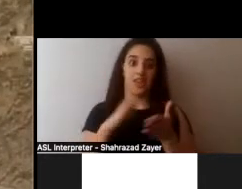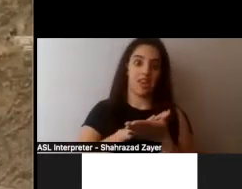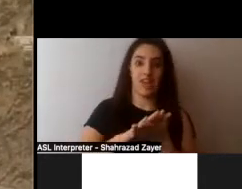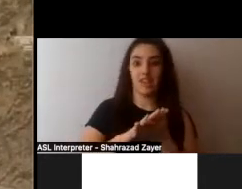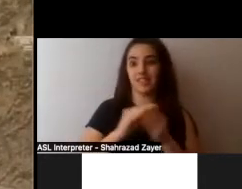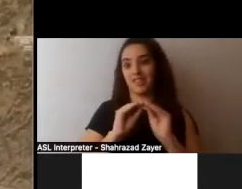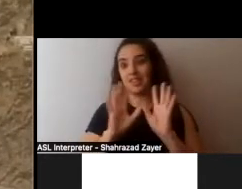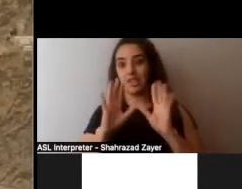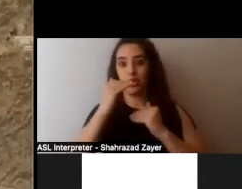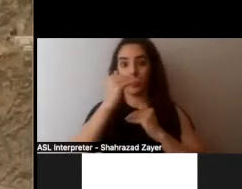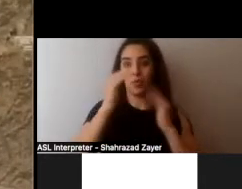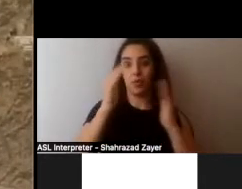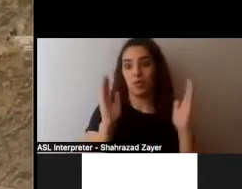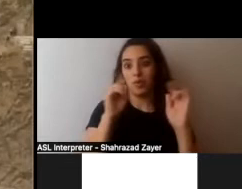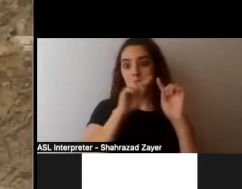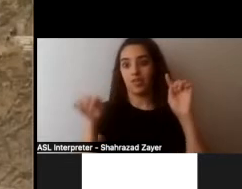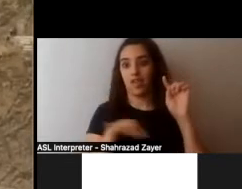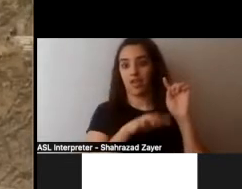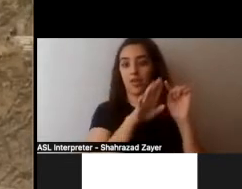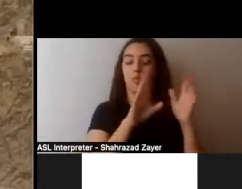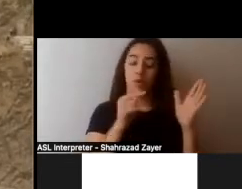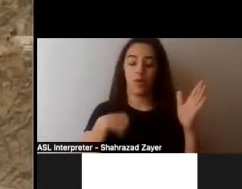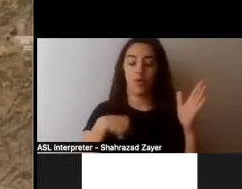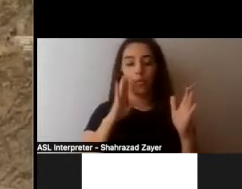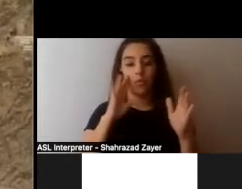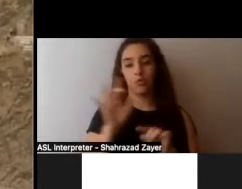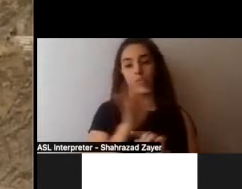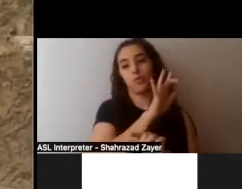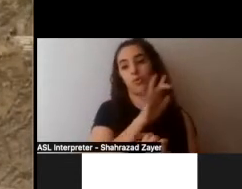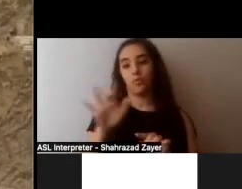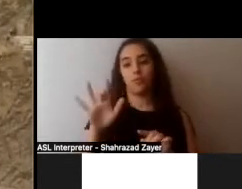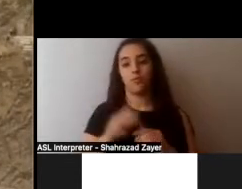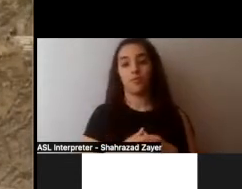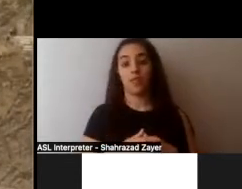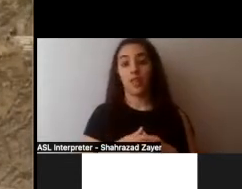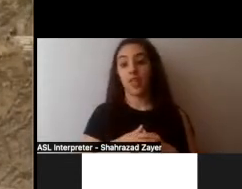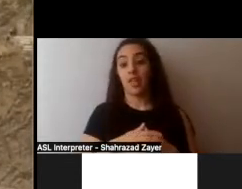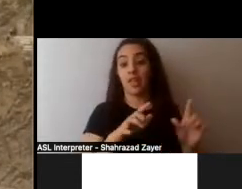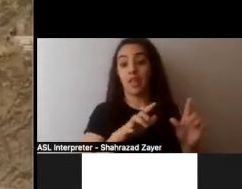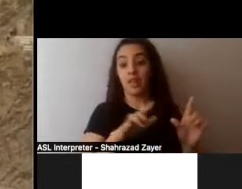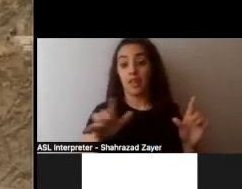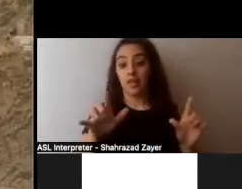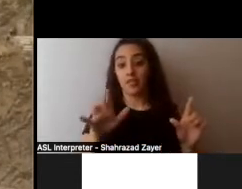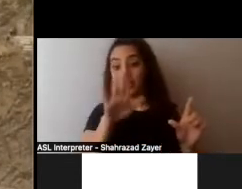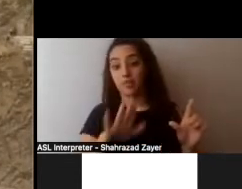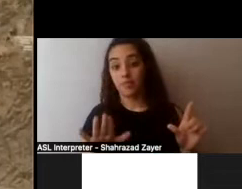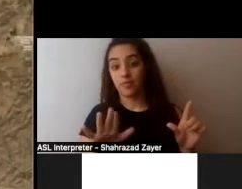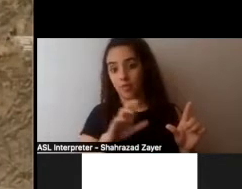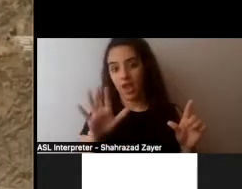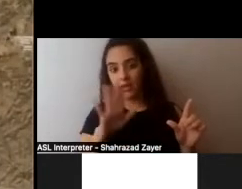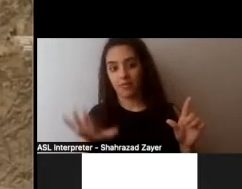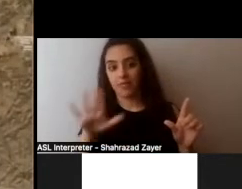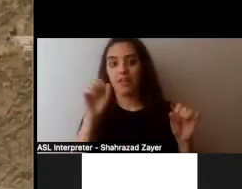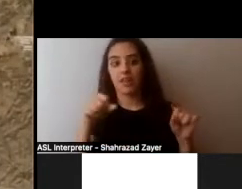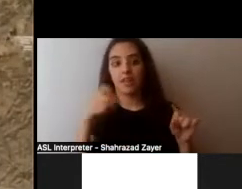South County. Along the left-hand side, we have a bunch of layers. And just like we used to use transparencies on